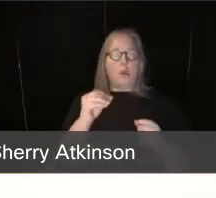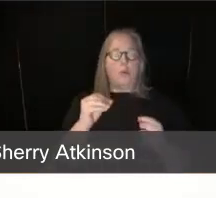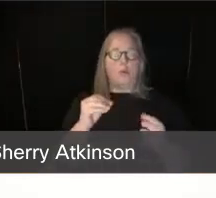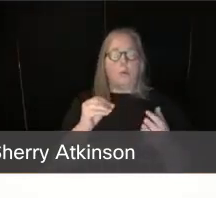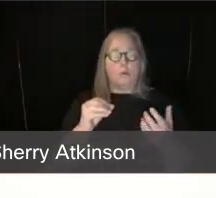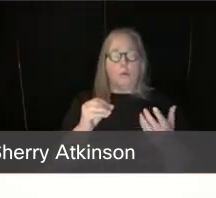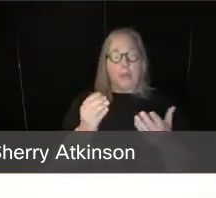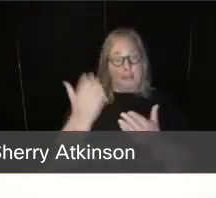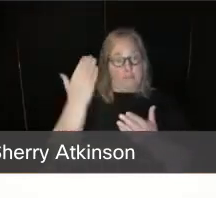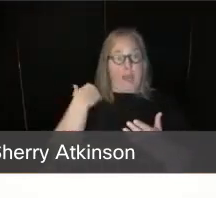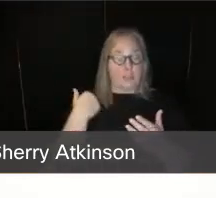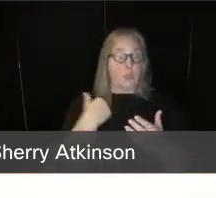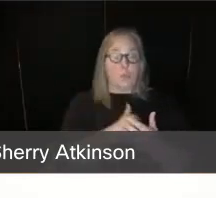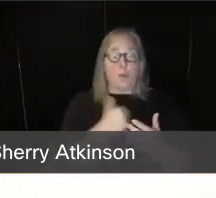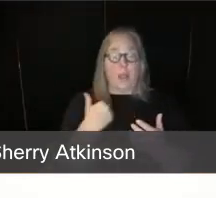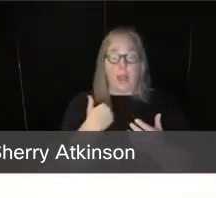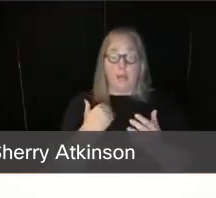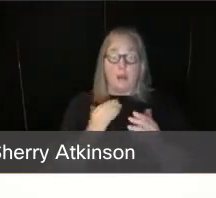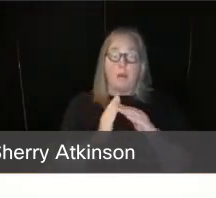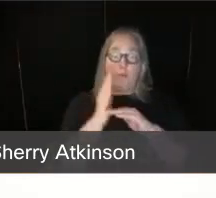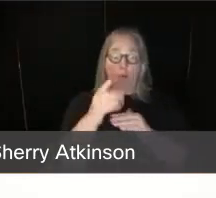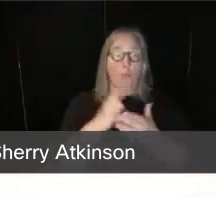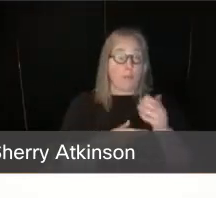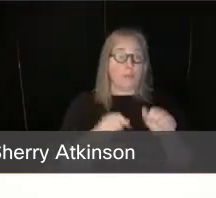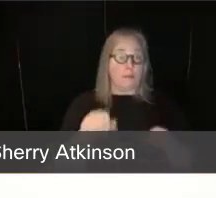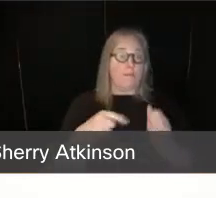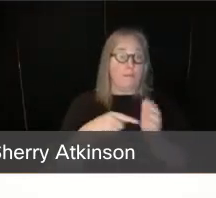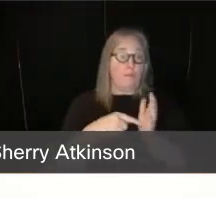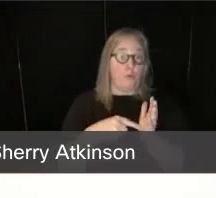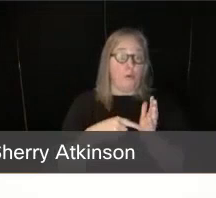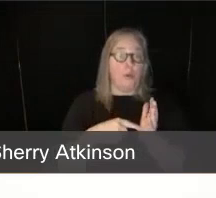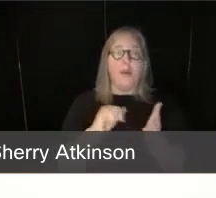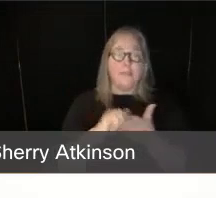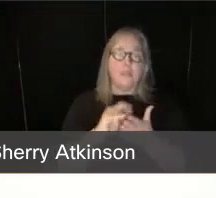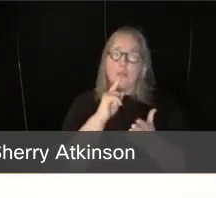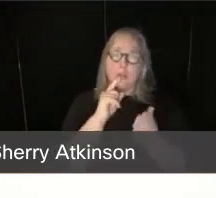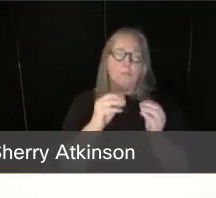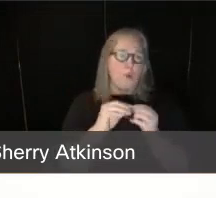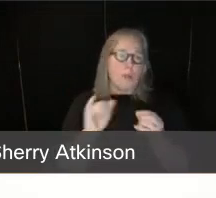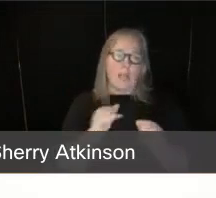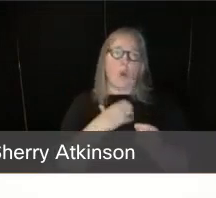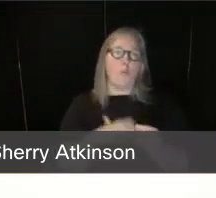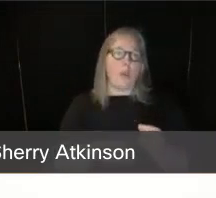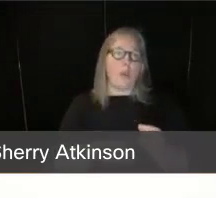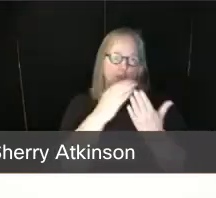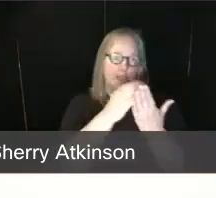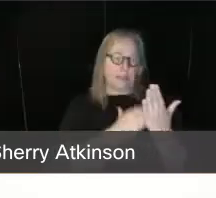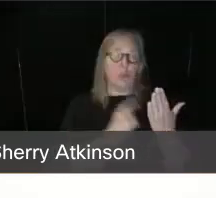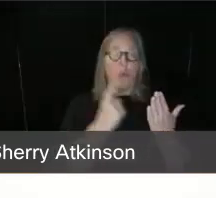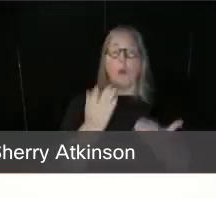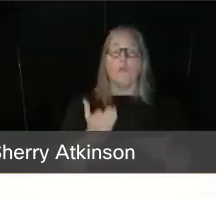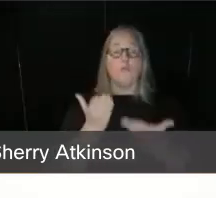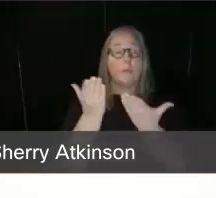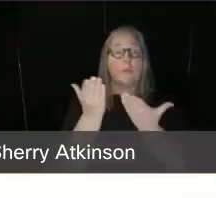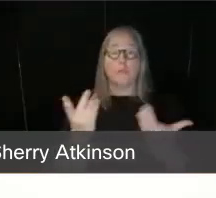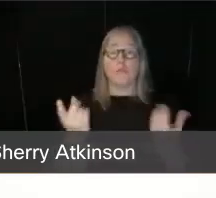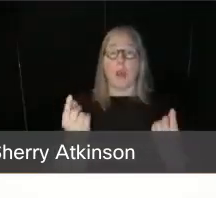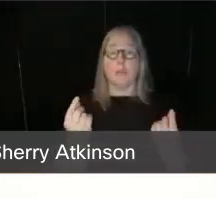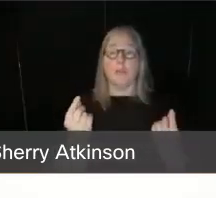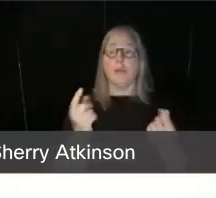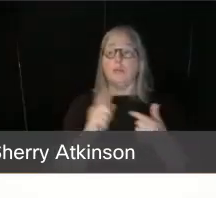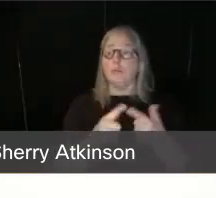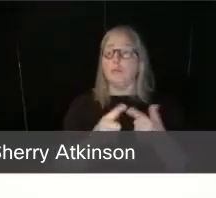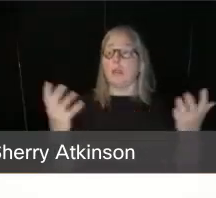affordable, and it was mainly more of a wish list. So one of the recommendations was to align that with the